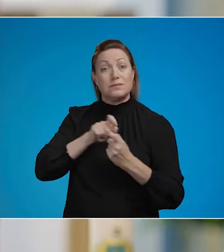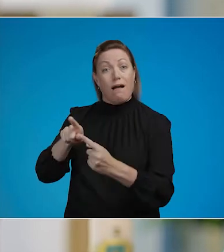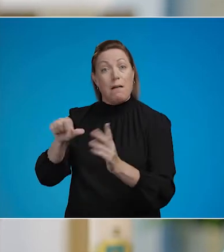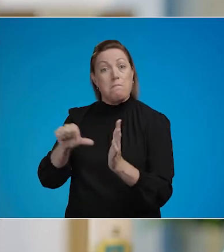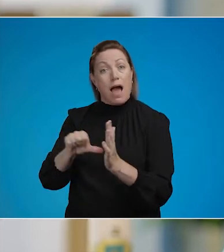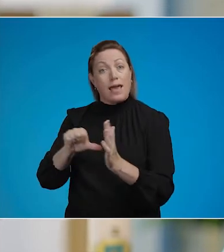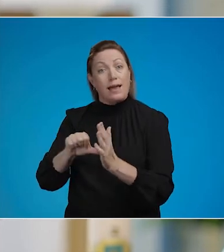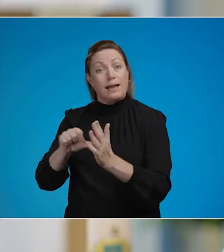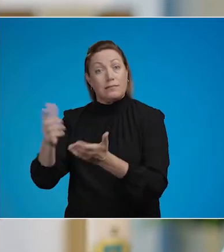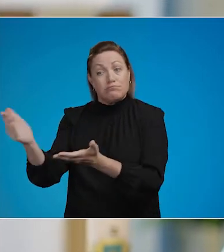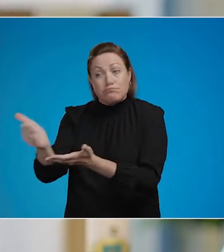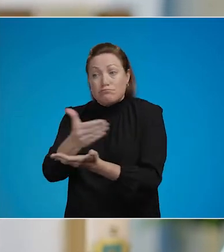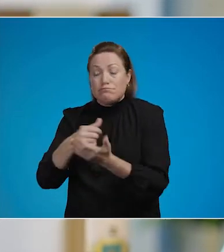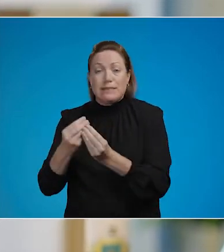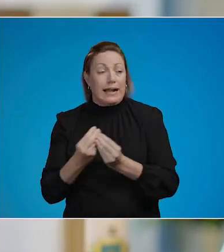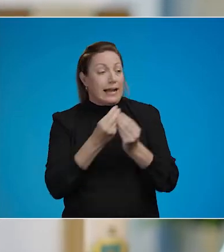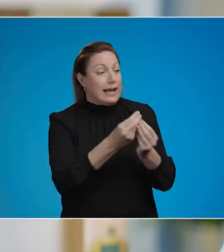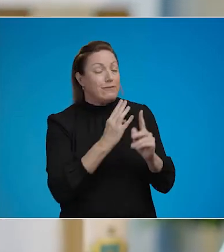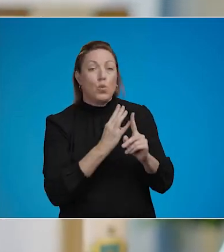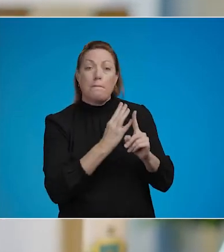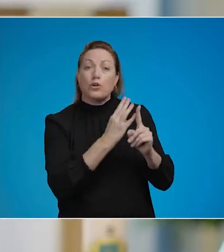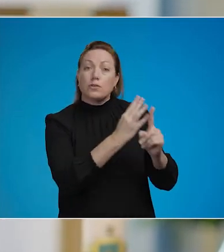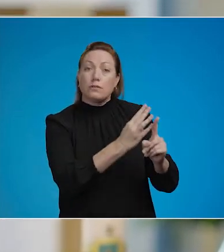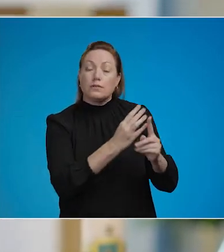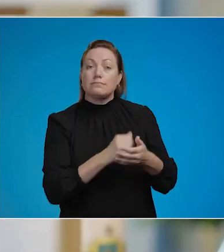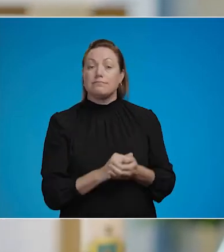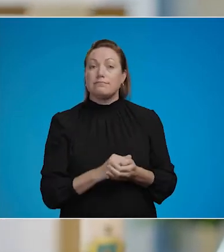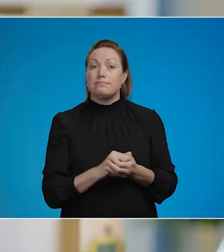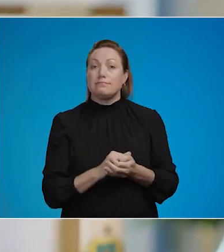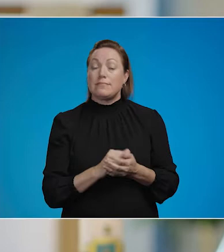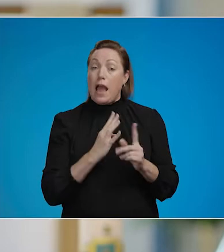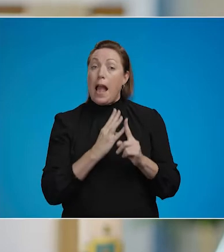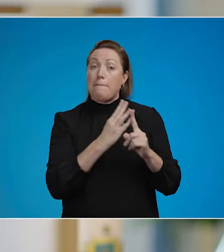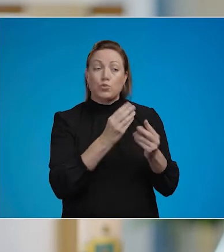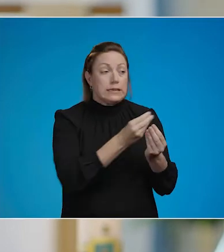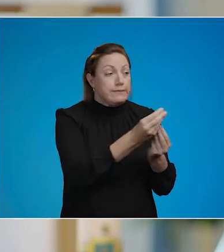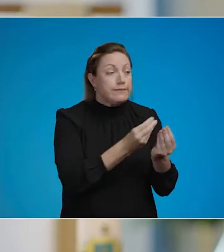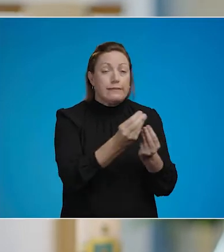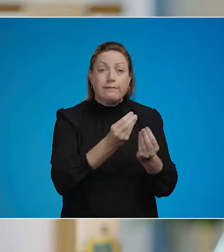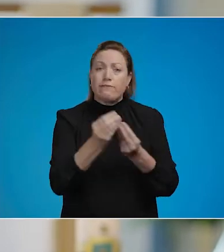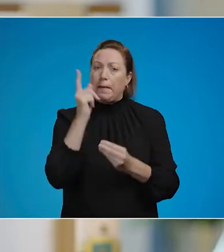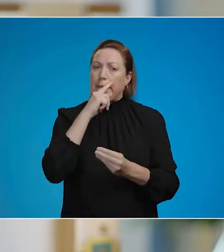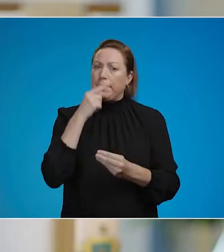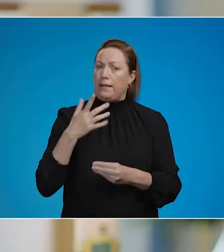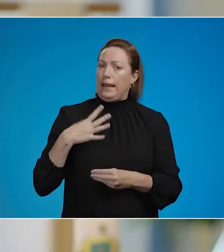them to present it to the apostles. It was then distributed to any members who might be in need.